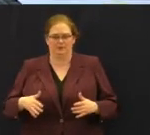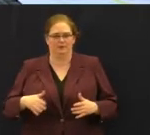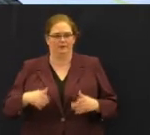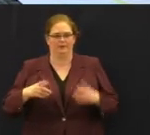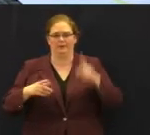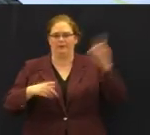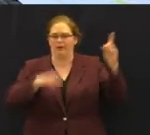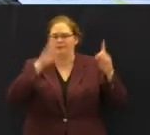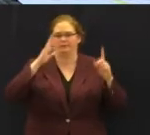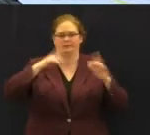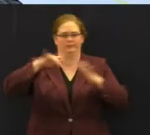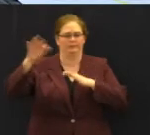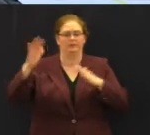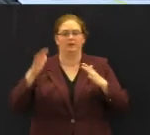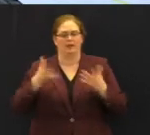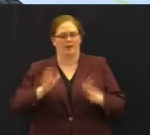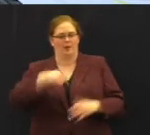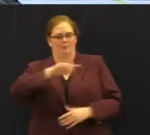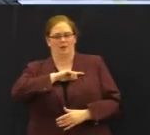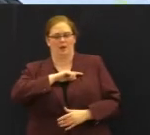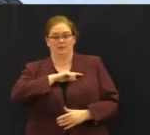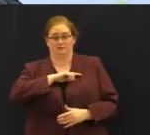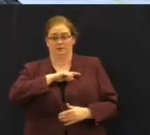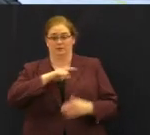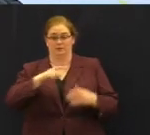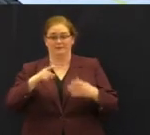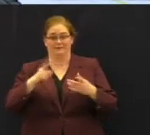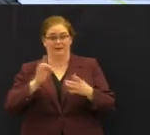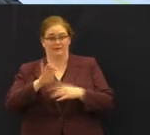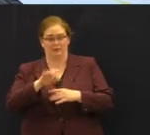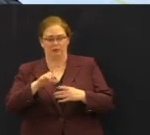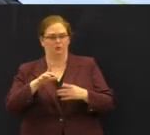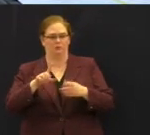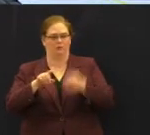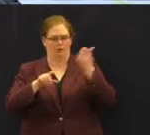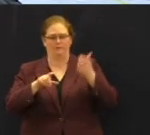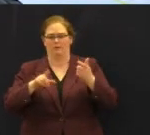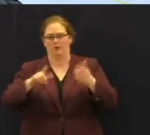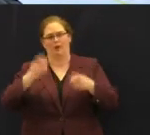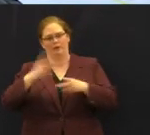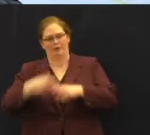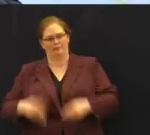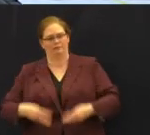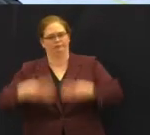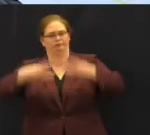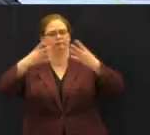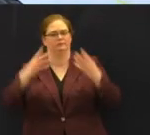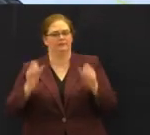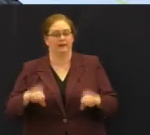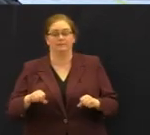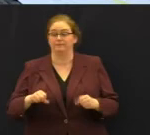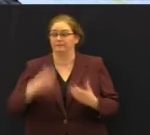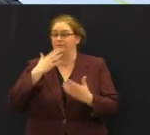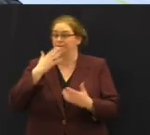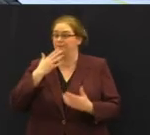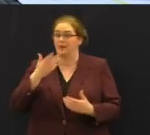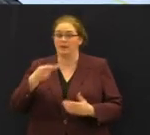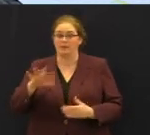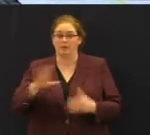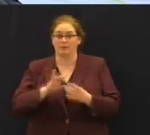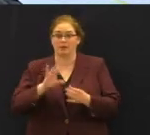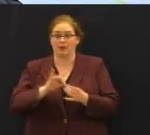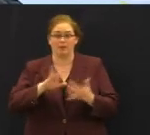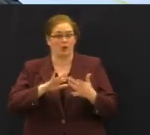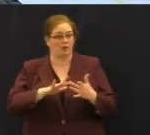somewhere else? That allows us to move other people up the list and for them to get a vaccine. So thank you for that. Is there any public comment